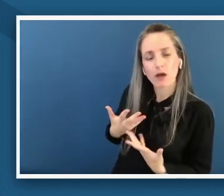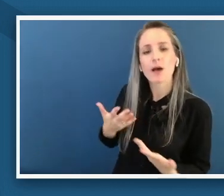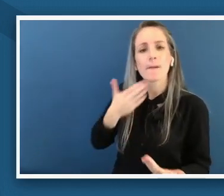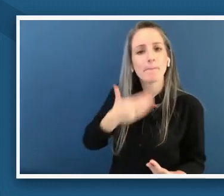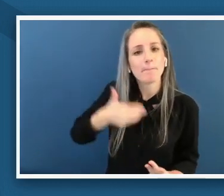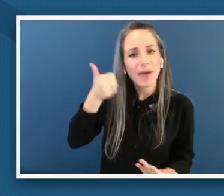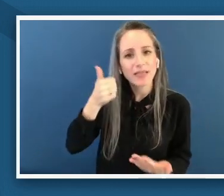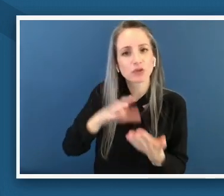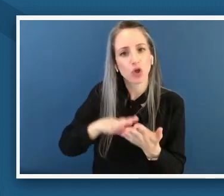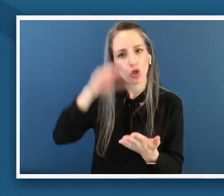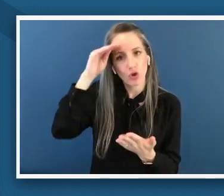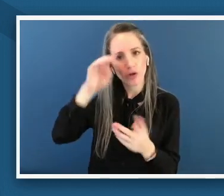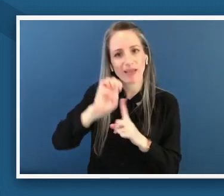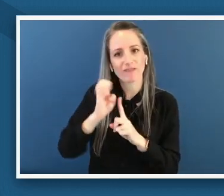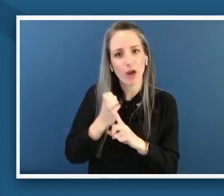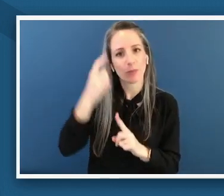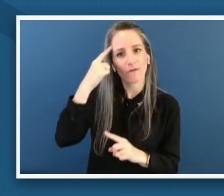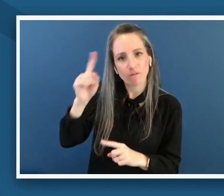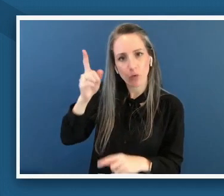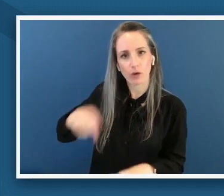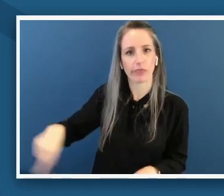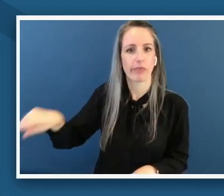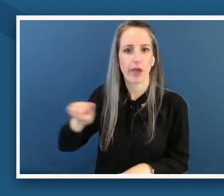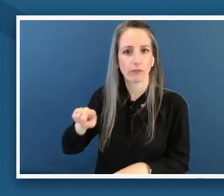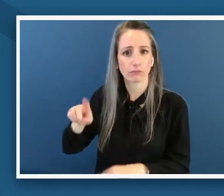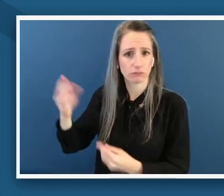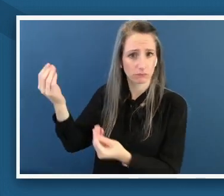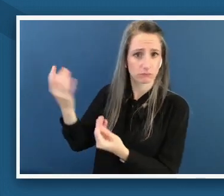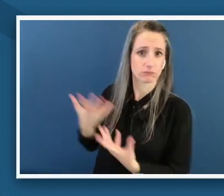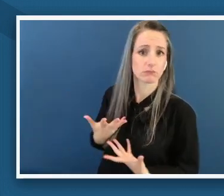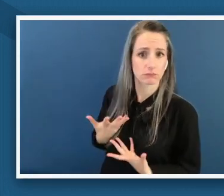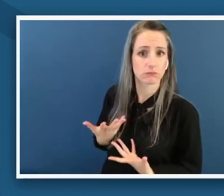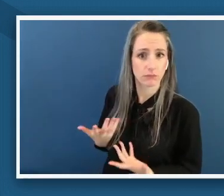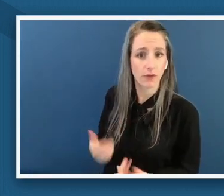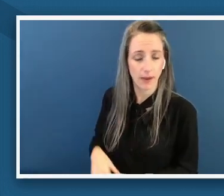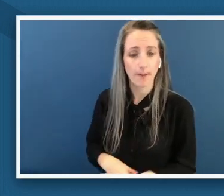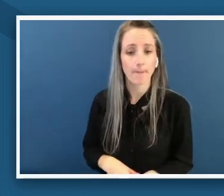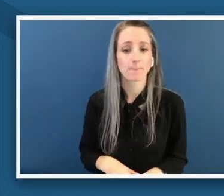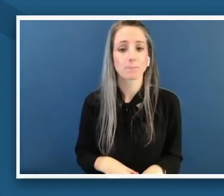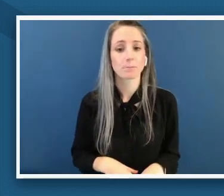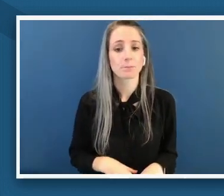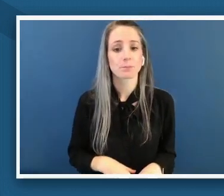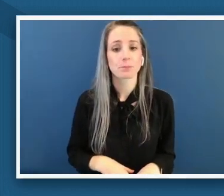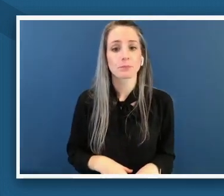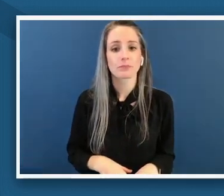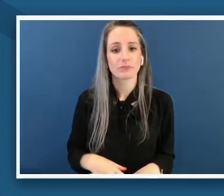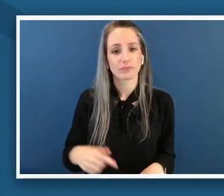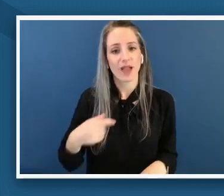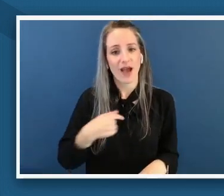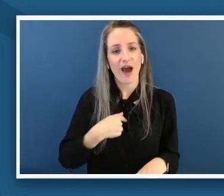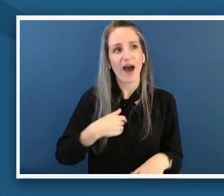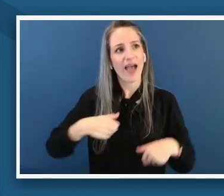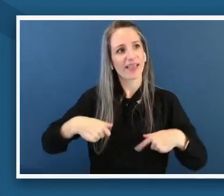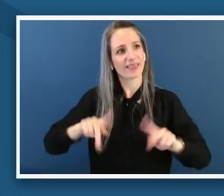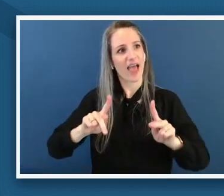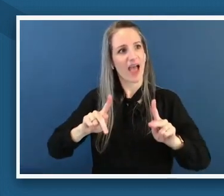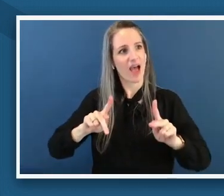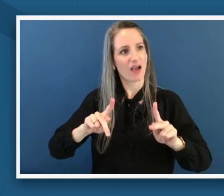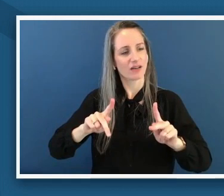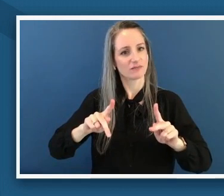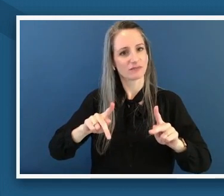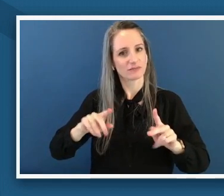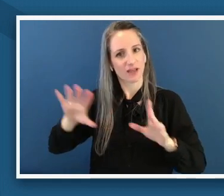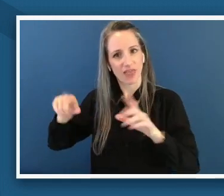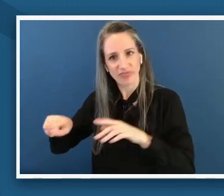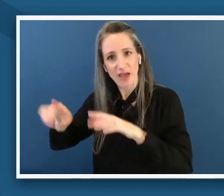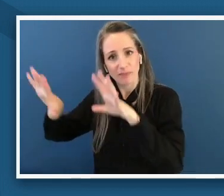learning environment for them? So I think for me, I take charge. I allow kids to take, well, not me, but they take charge of what